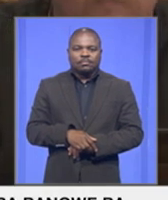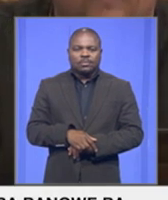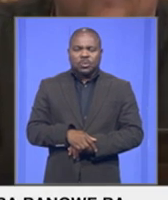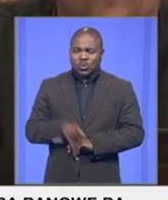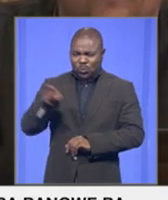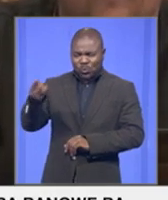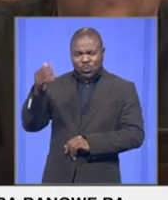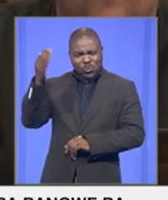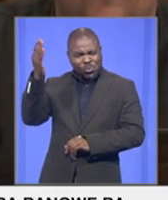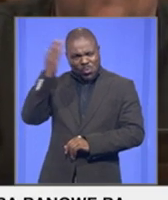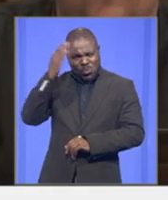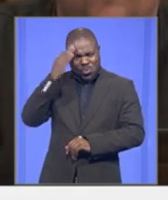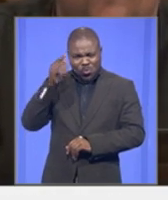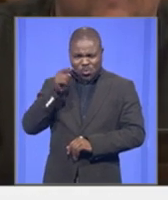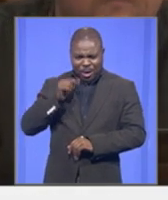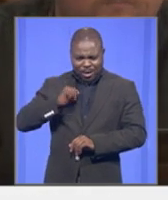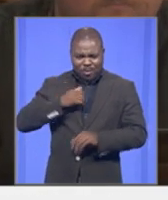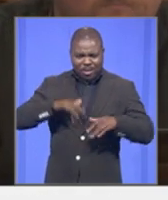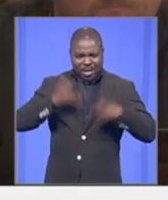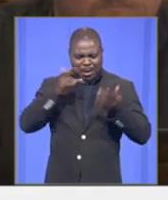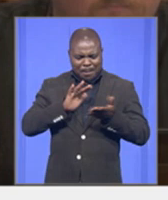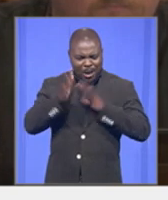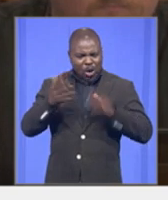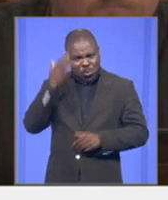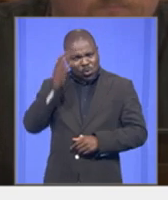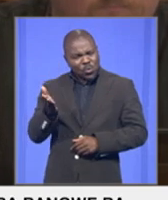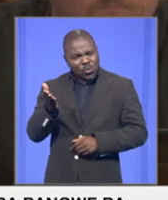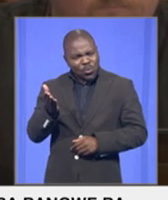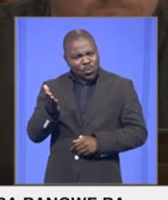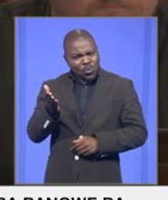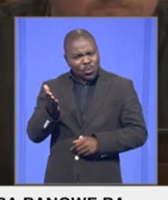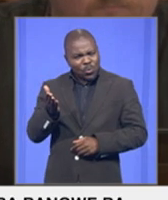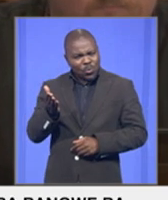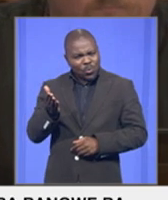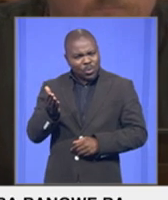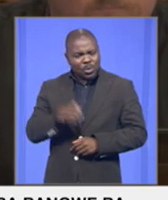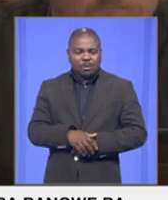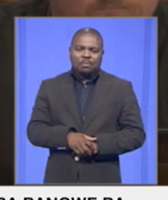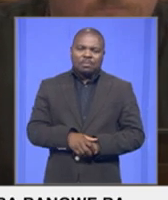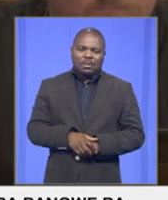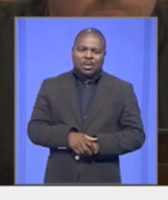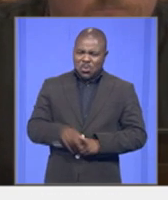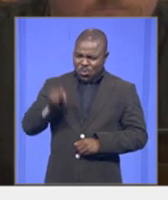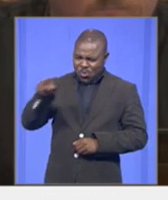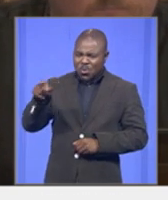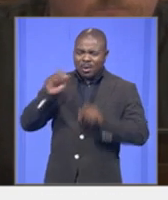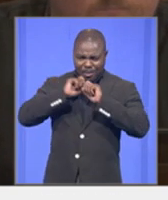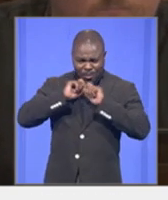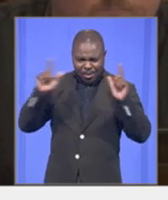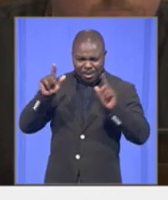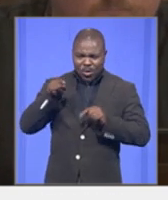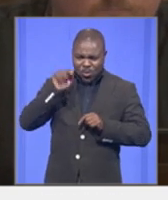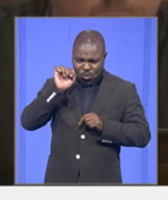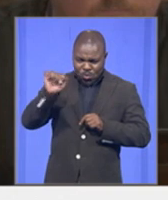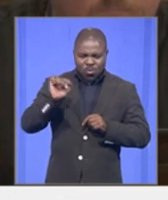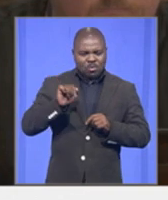Are you guys even aware what you guys did to our lives? Ingabe niyakwazi yini bafisa nakwenze empilweni Are you zethu? guys even aware of what